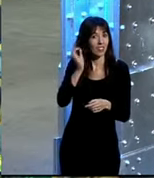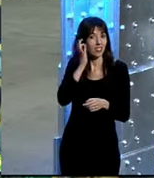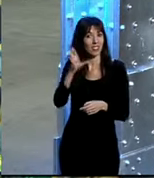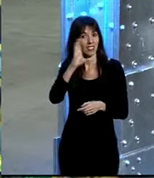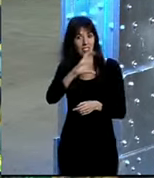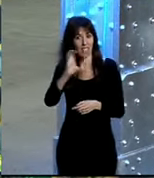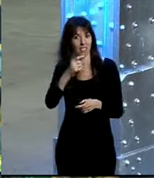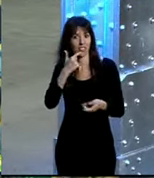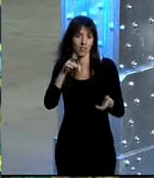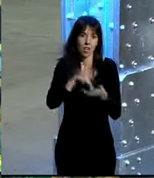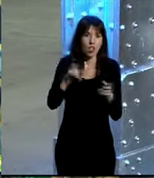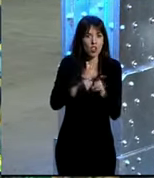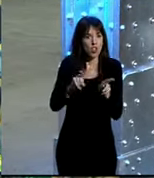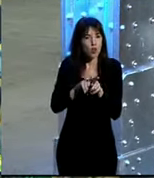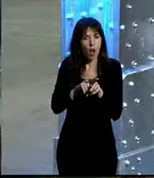saying,